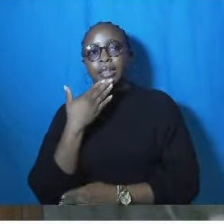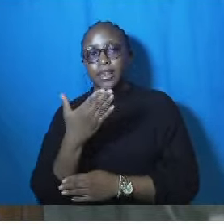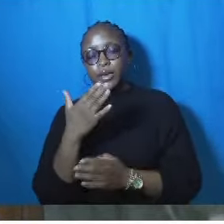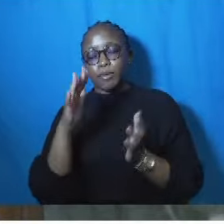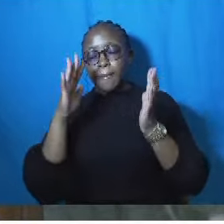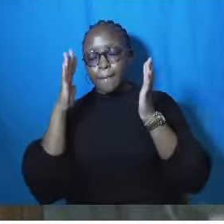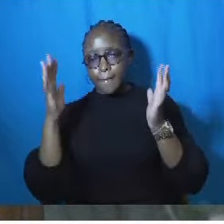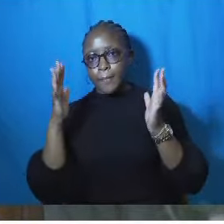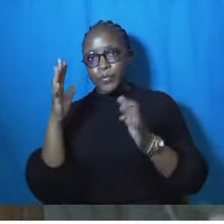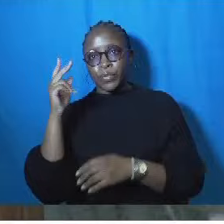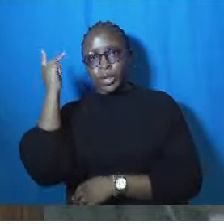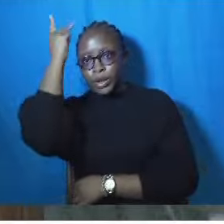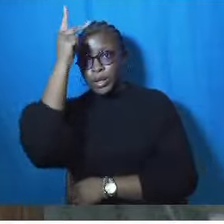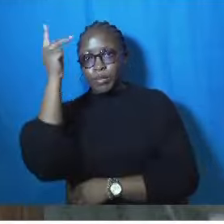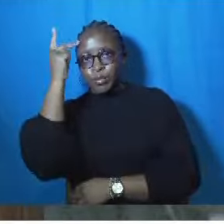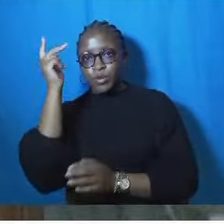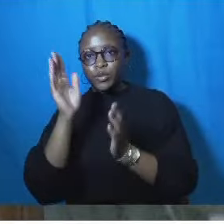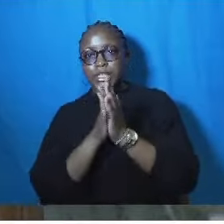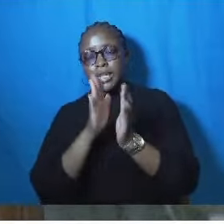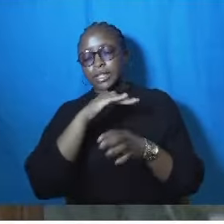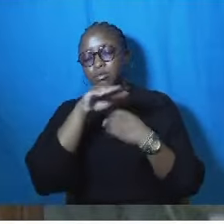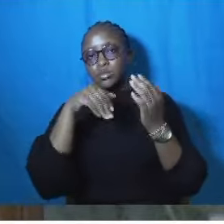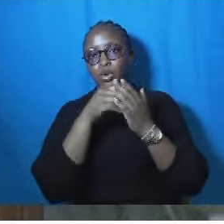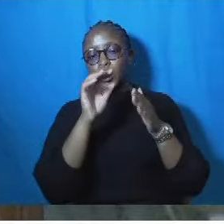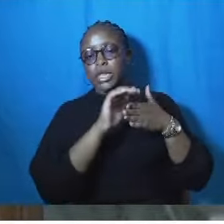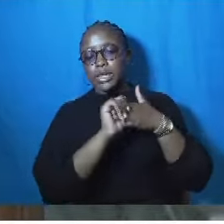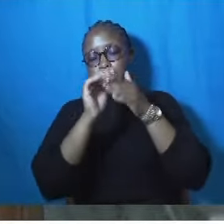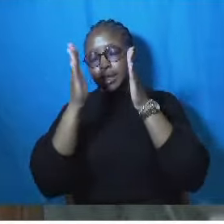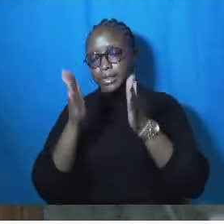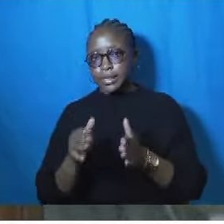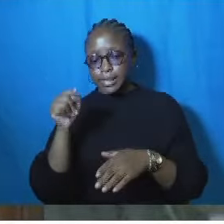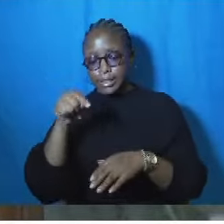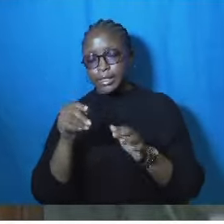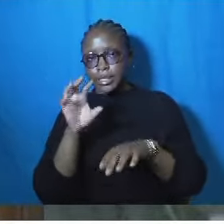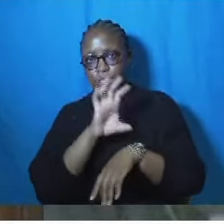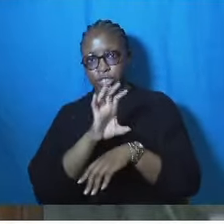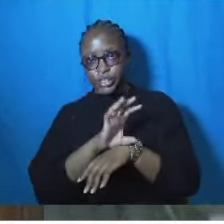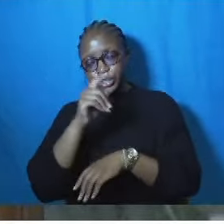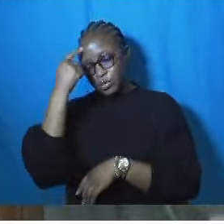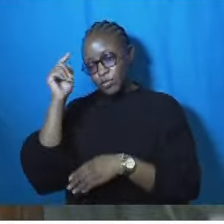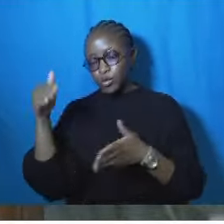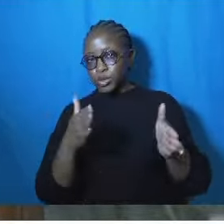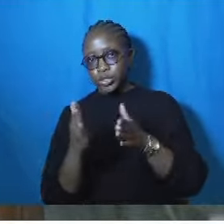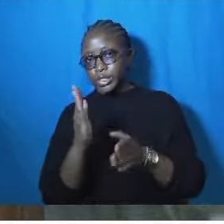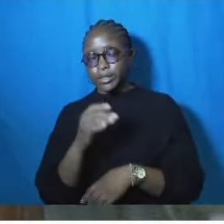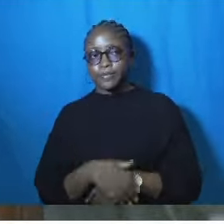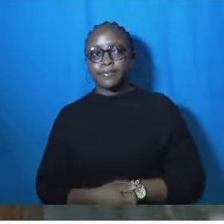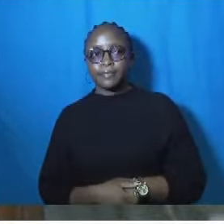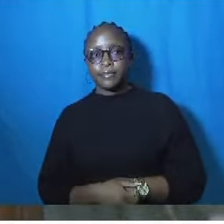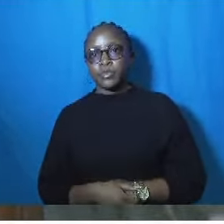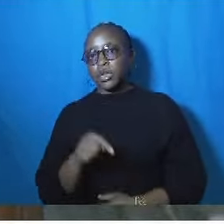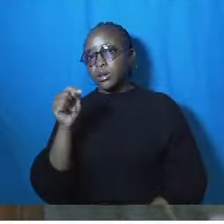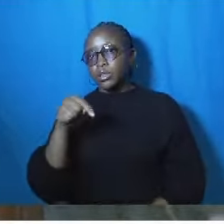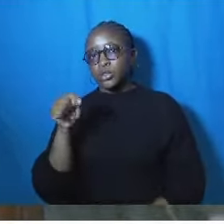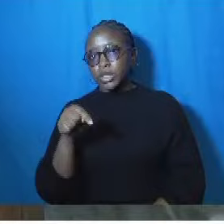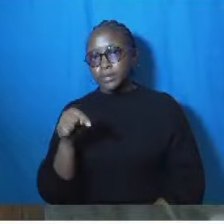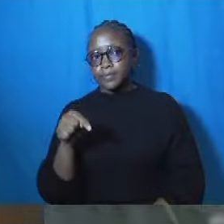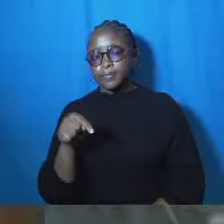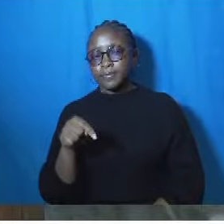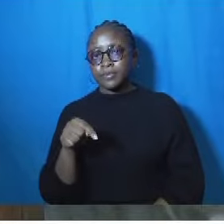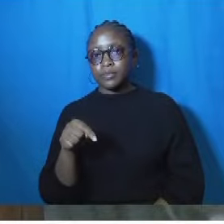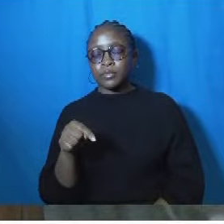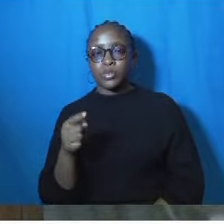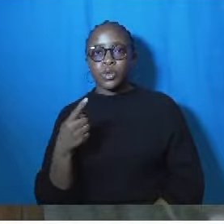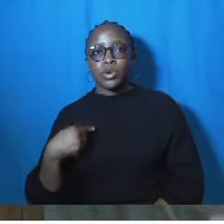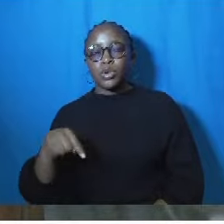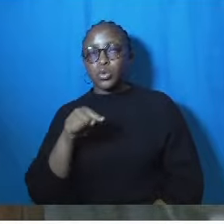and the leadership of this church for the opportunity. Today, we principally wind out the